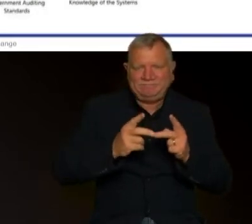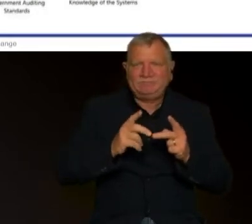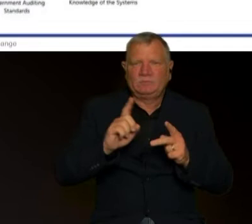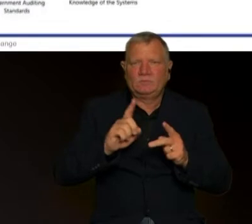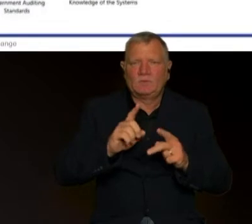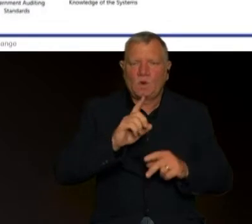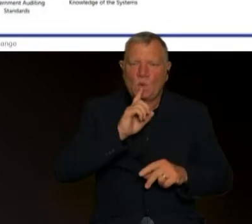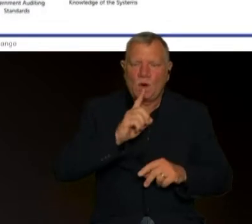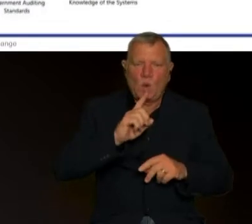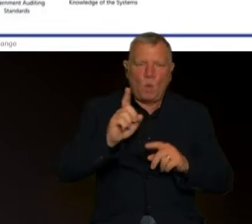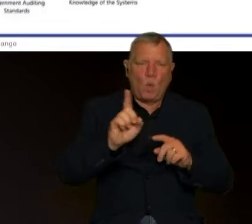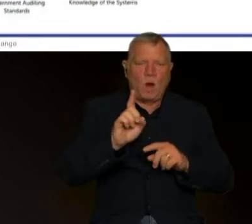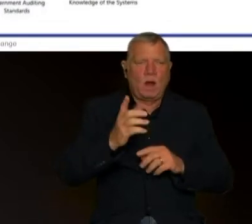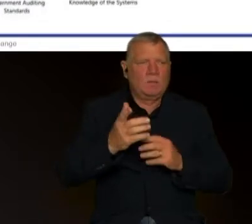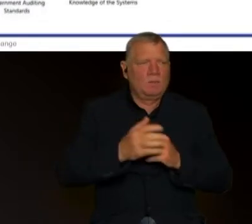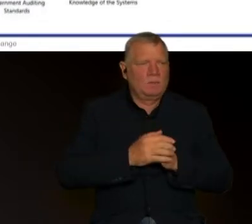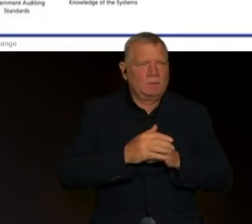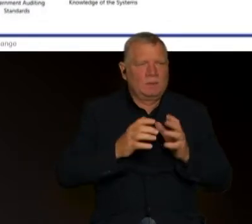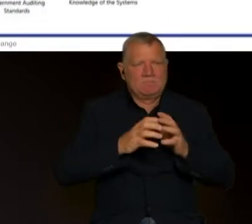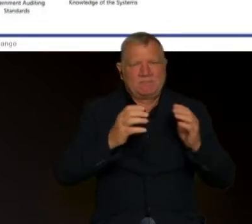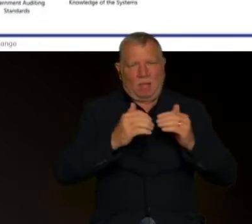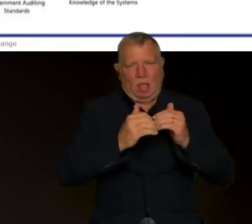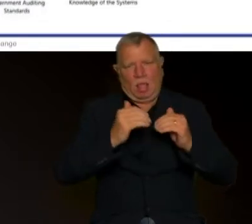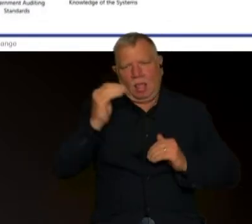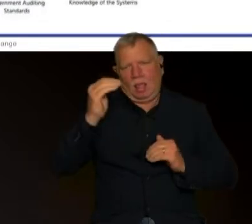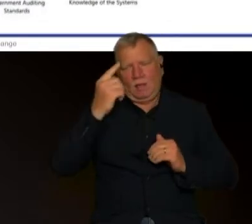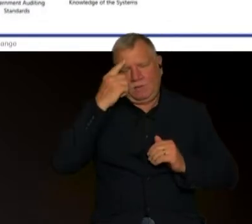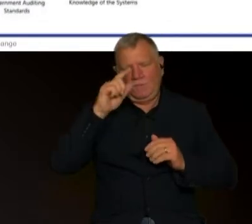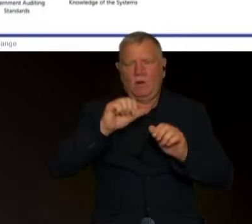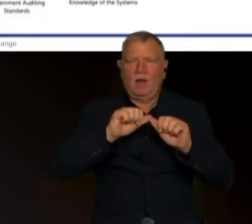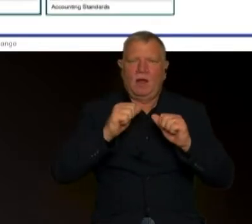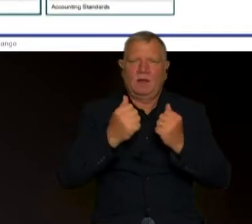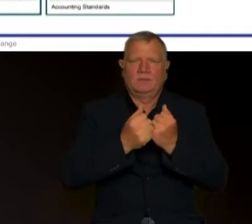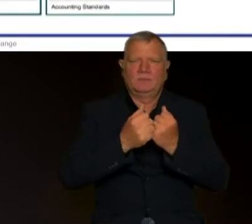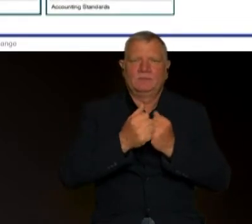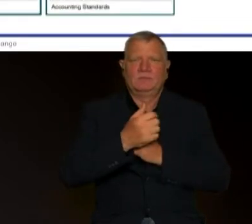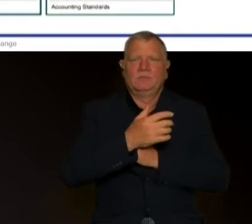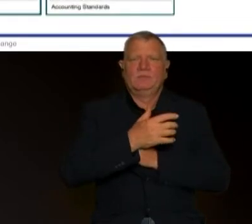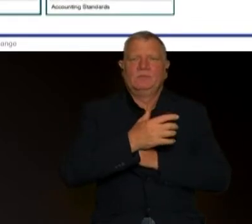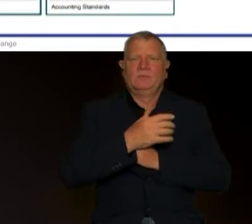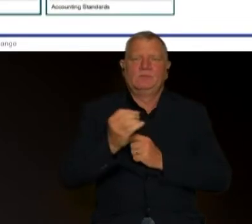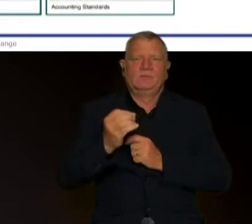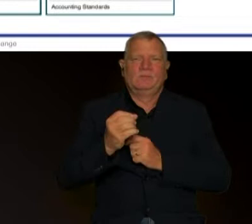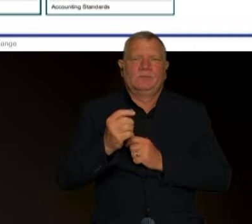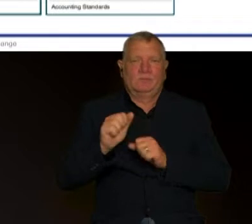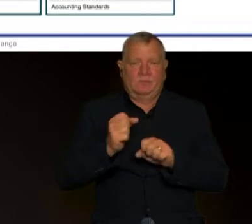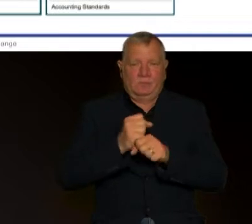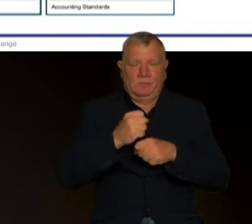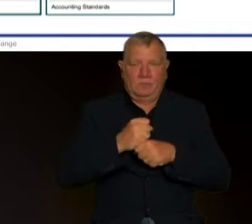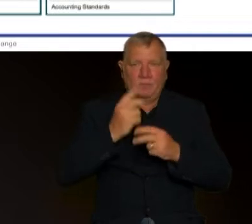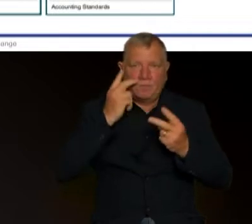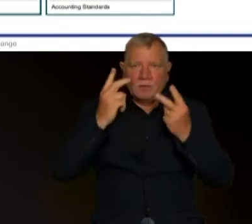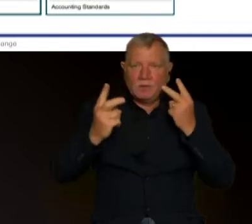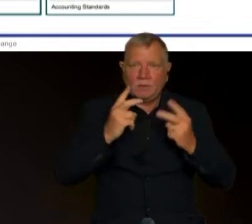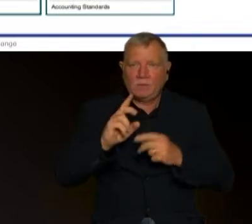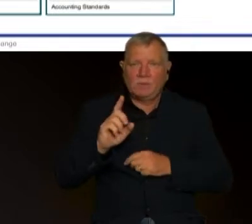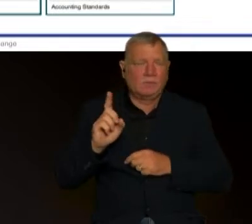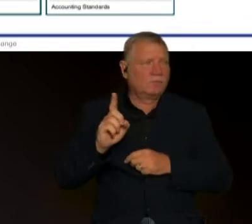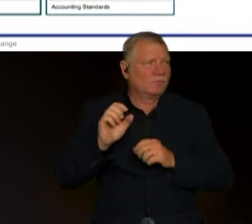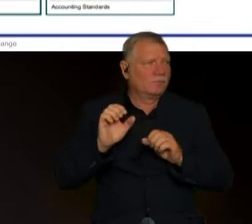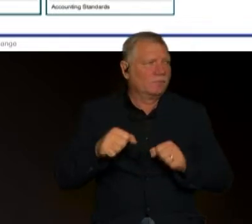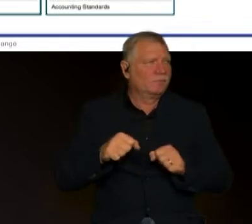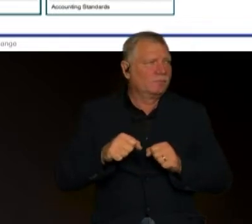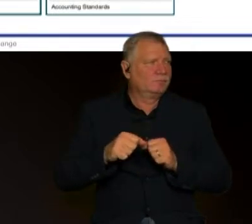gaps, as you can see. This is real data, the largest skill gaps by agency. Also, we